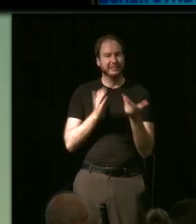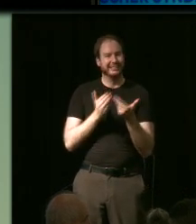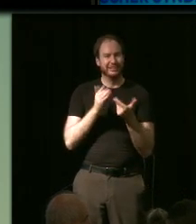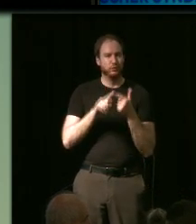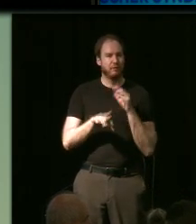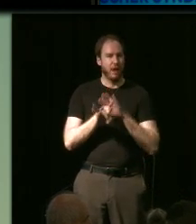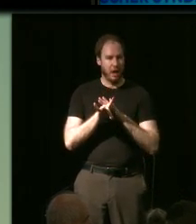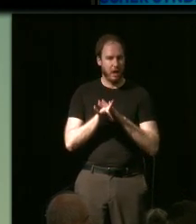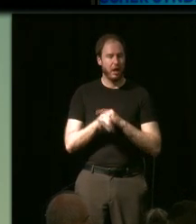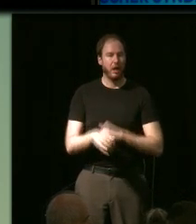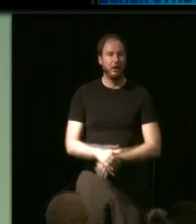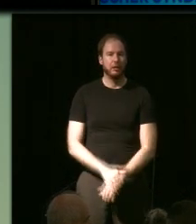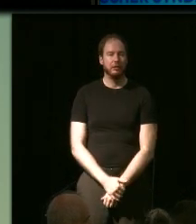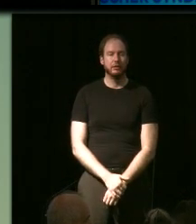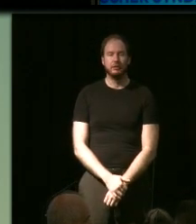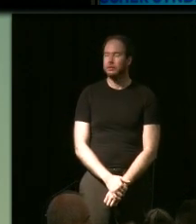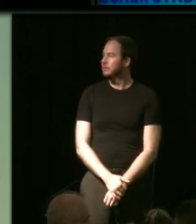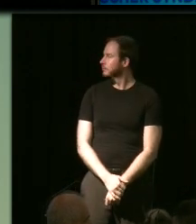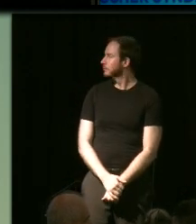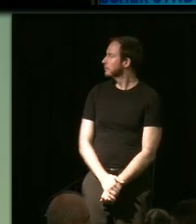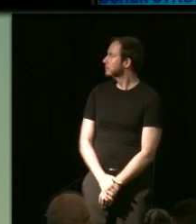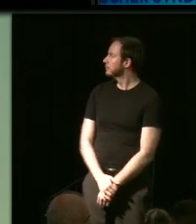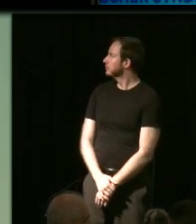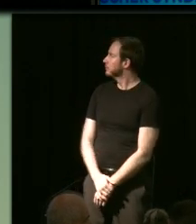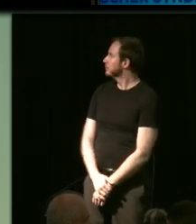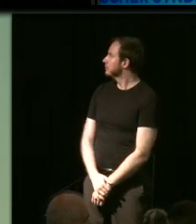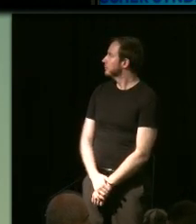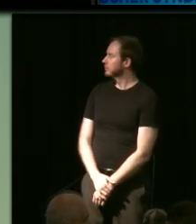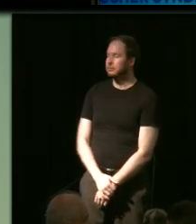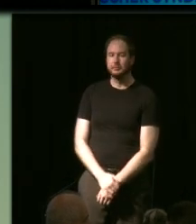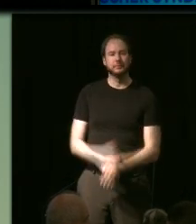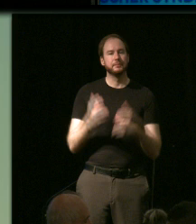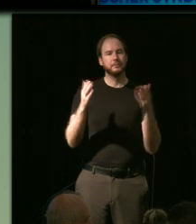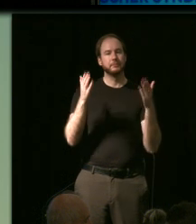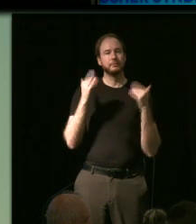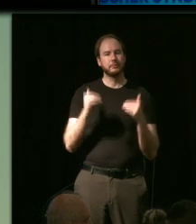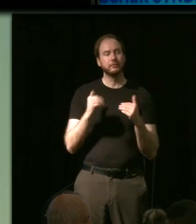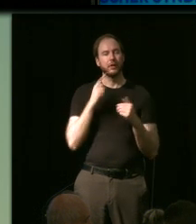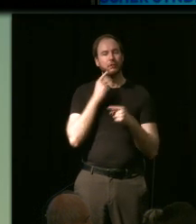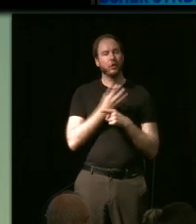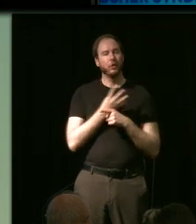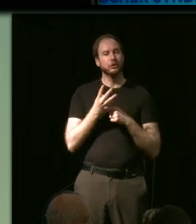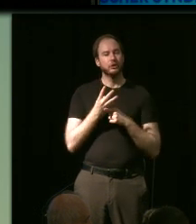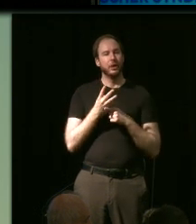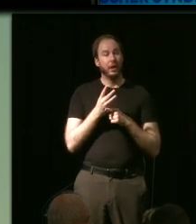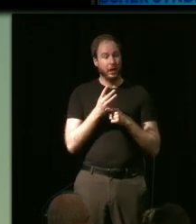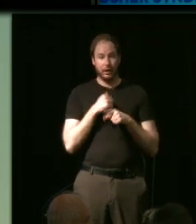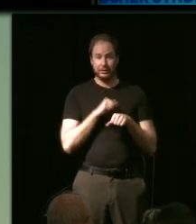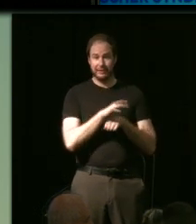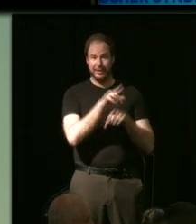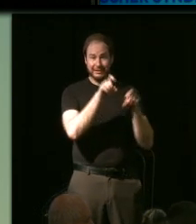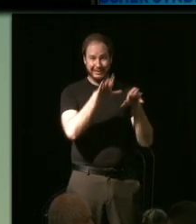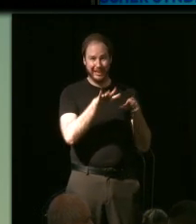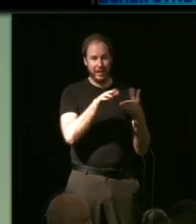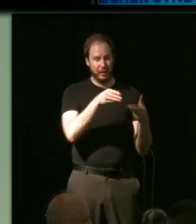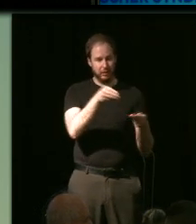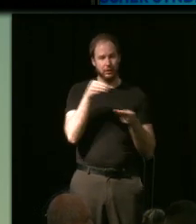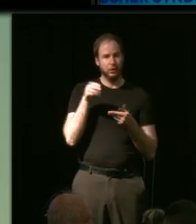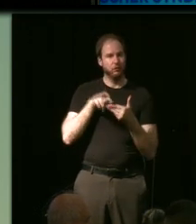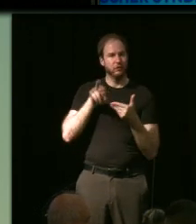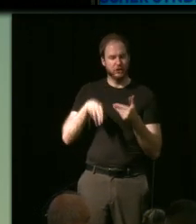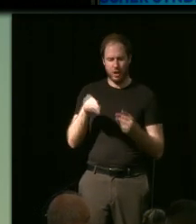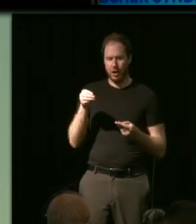very easily toward the top. I want to talk for a moment about genetic test results. So